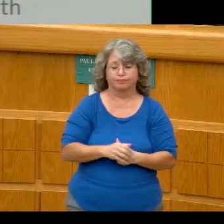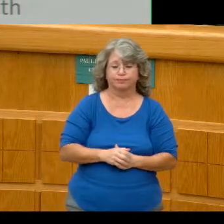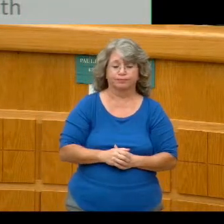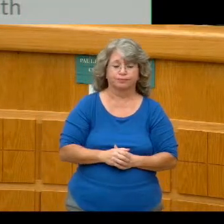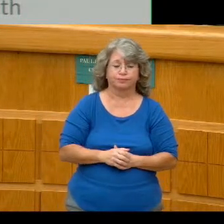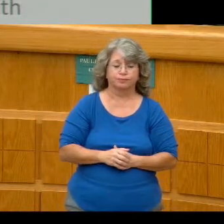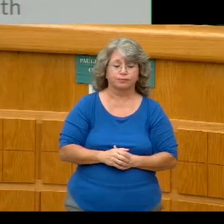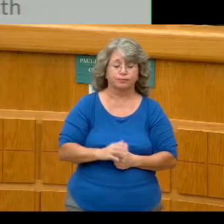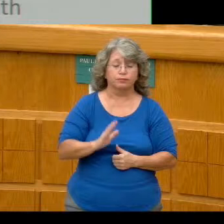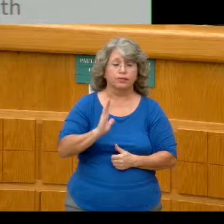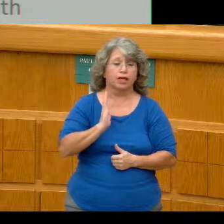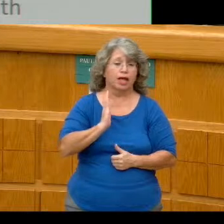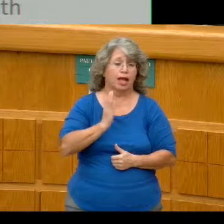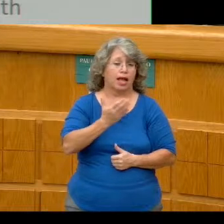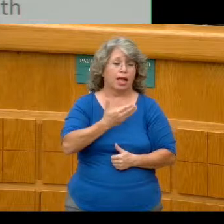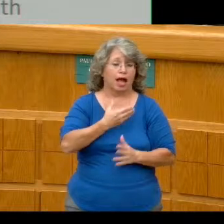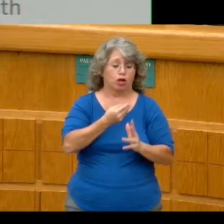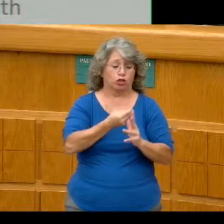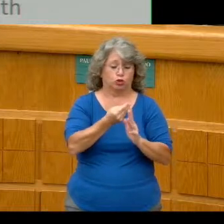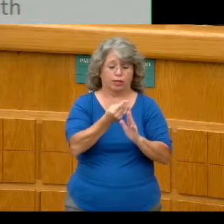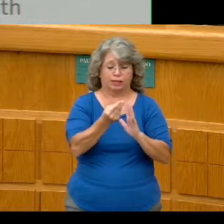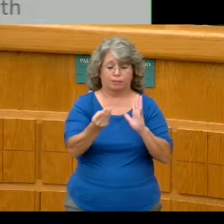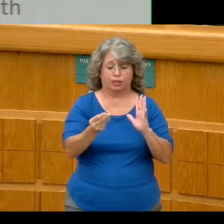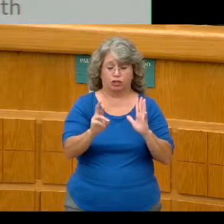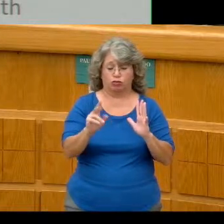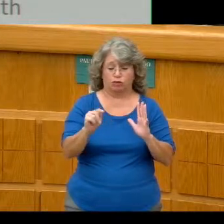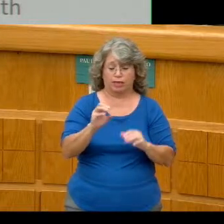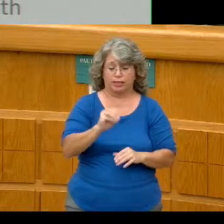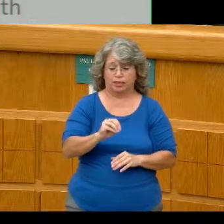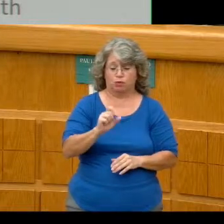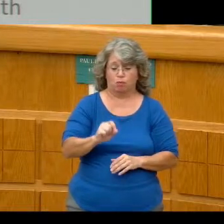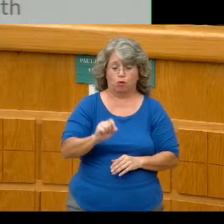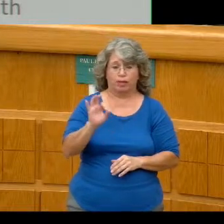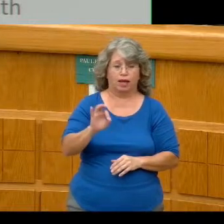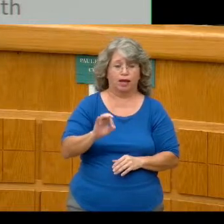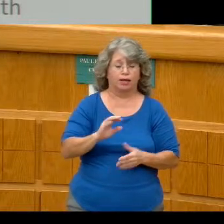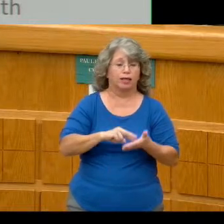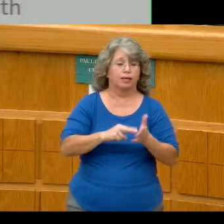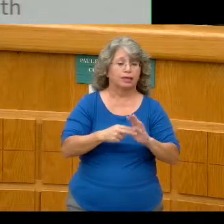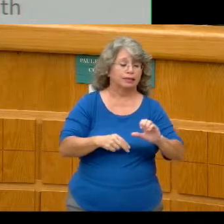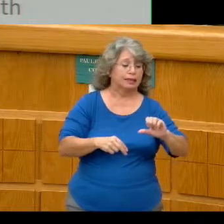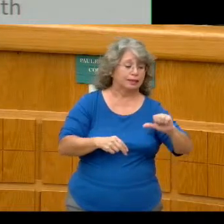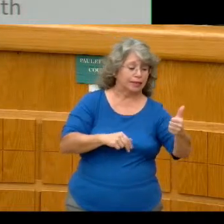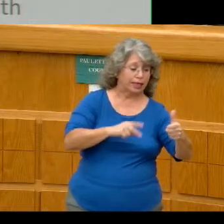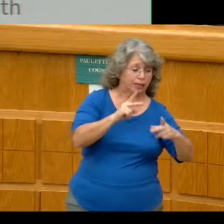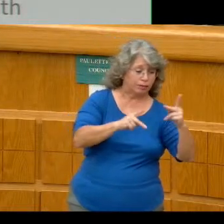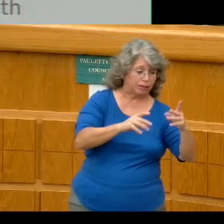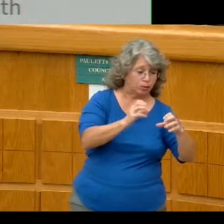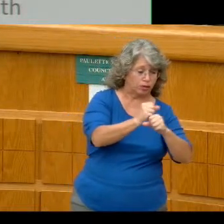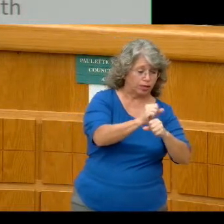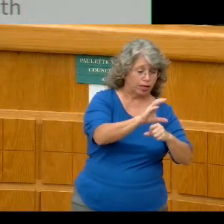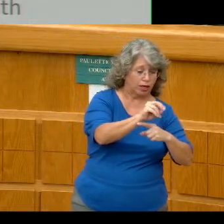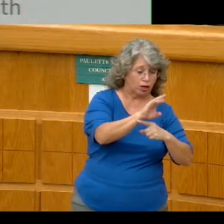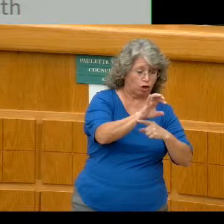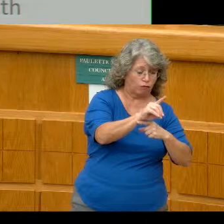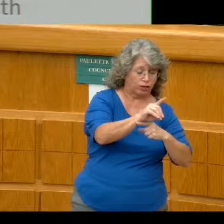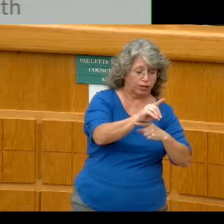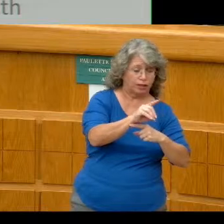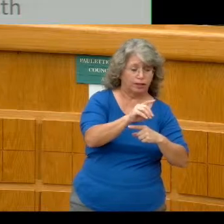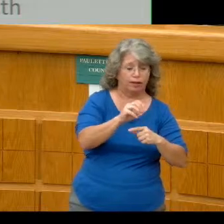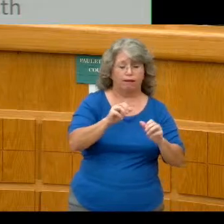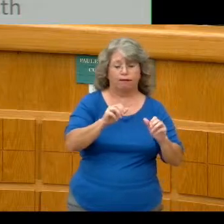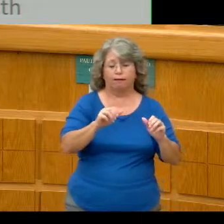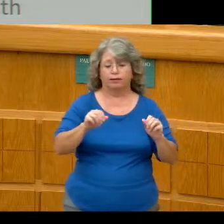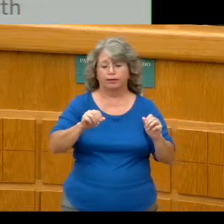our transmission rate is at 0.9. So if 10 people get COVID, an additional 9 people contract it. That's